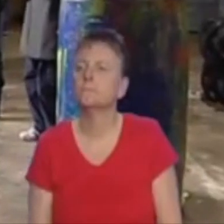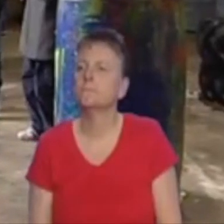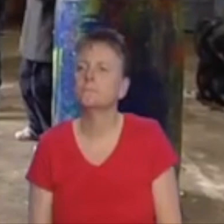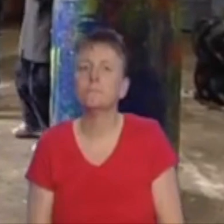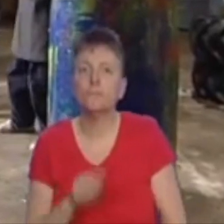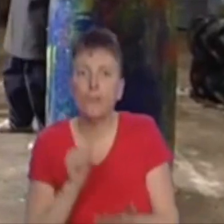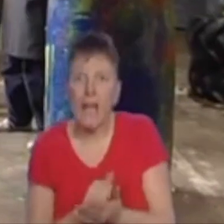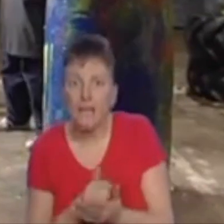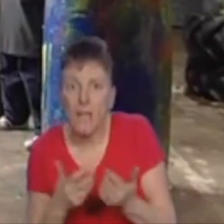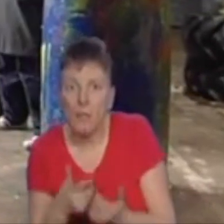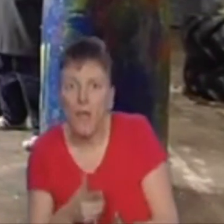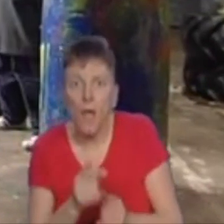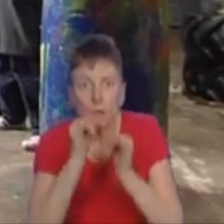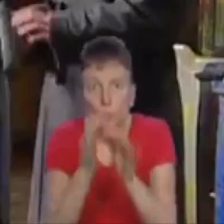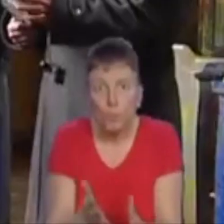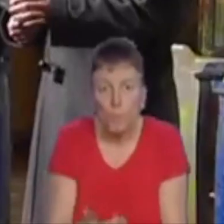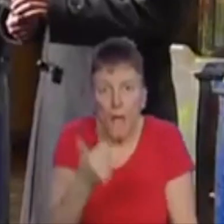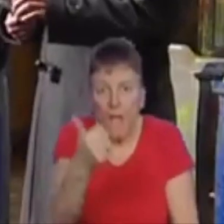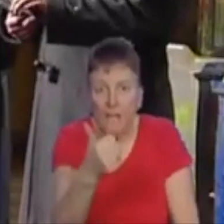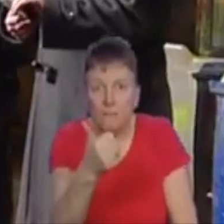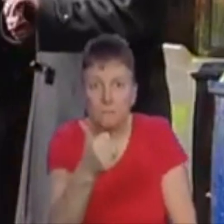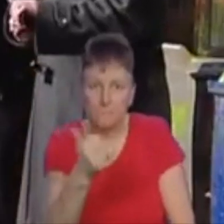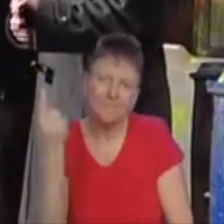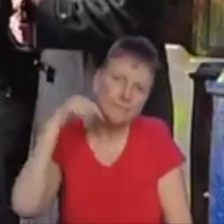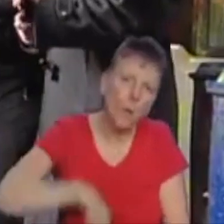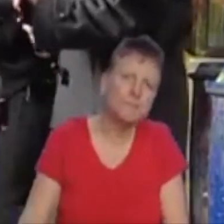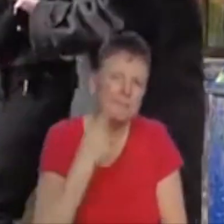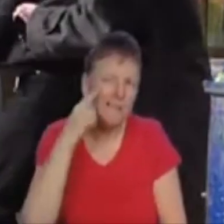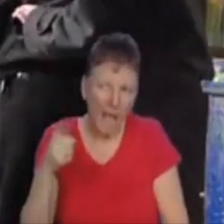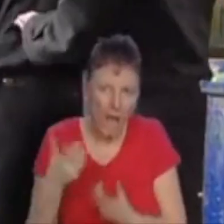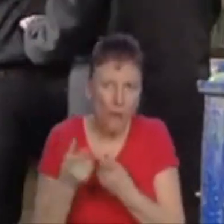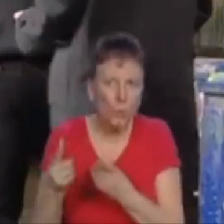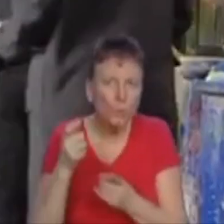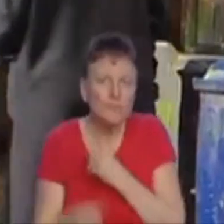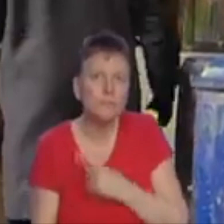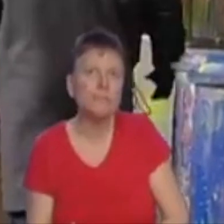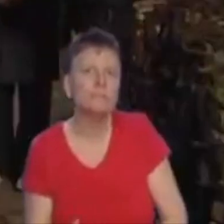Right, how was that? Yeah, not too bad. Okay, well let's go downstairs and see how we did.